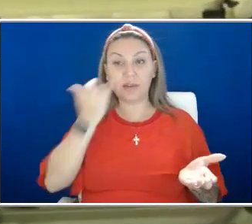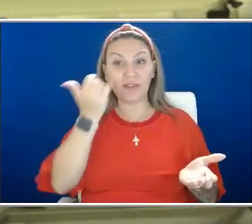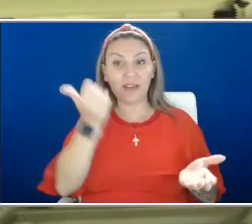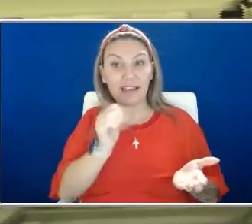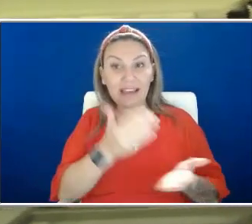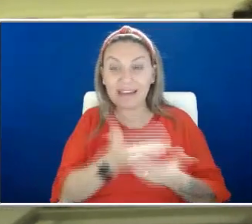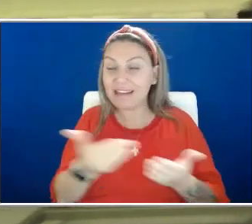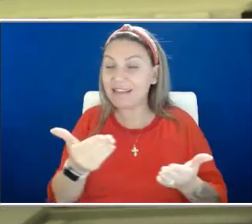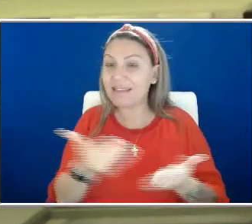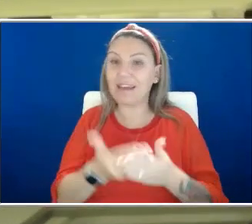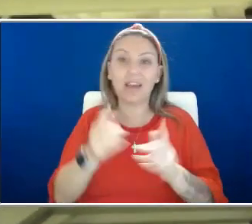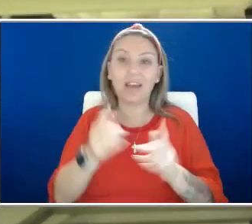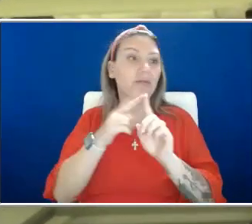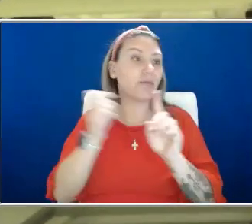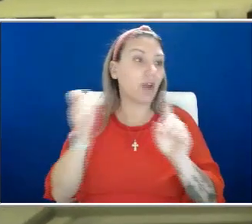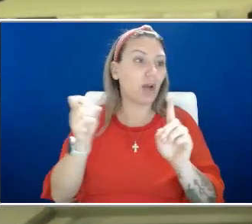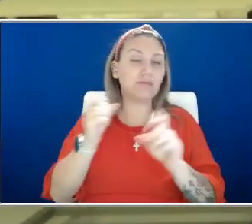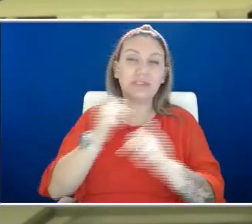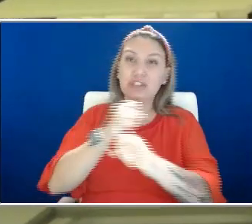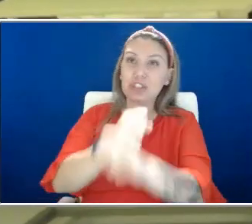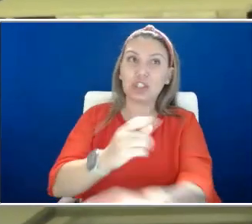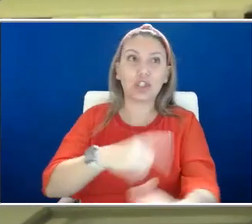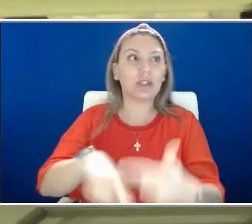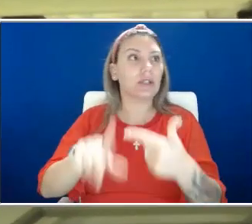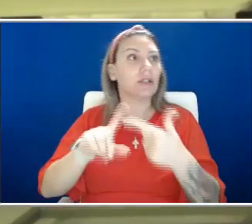from security, from